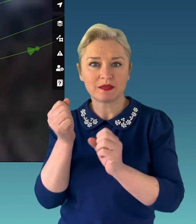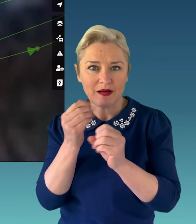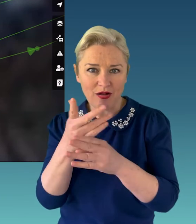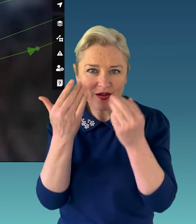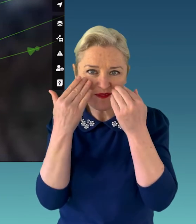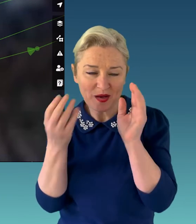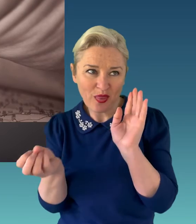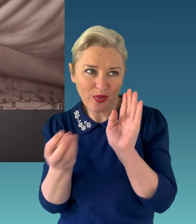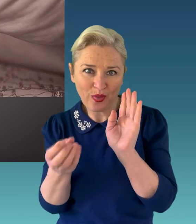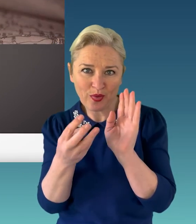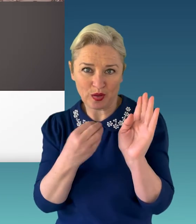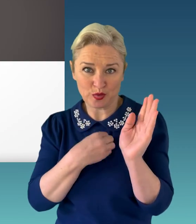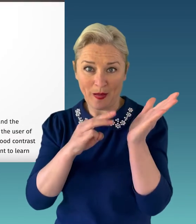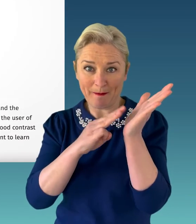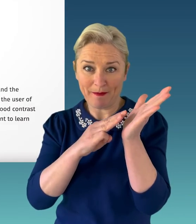map.